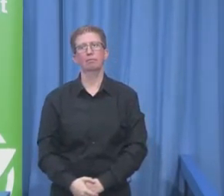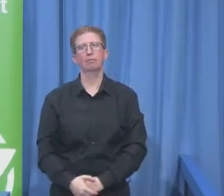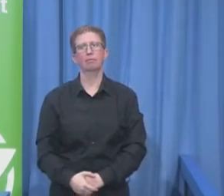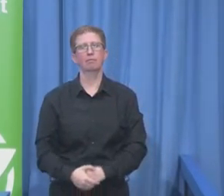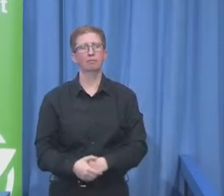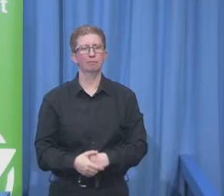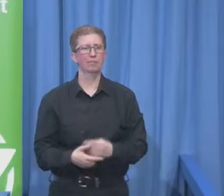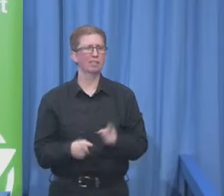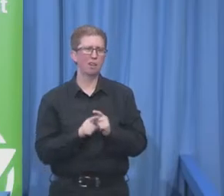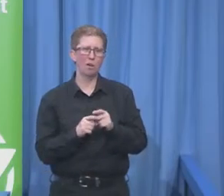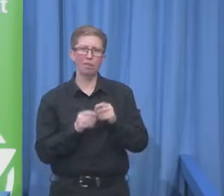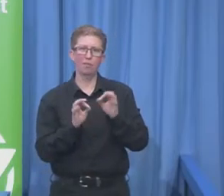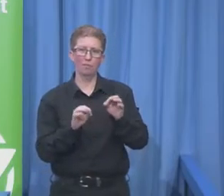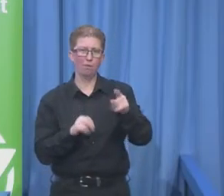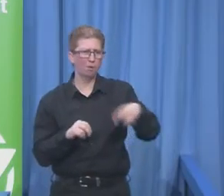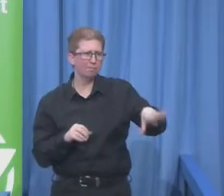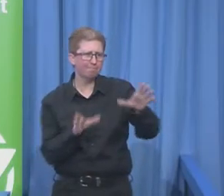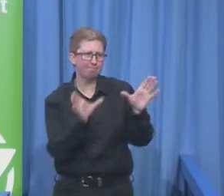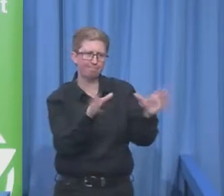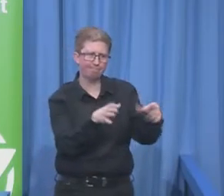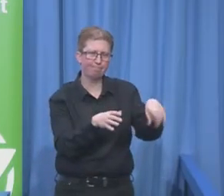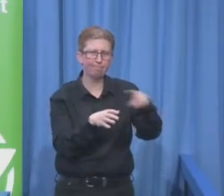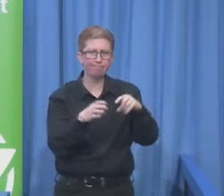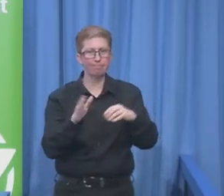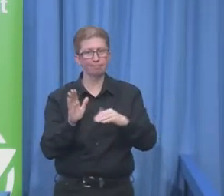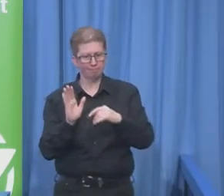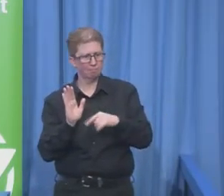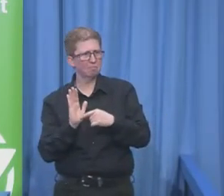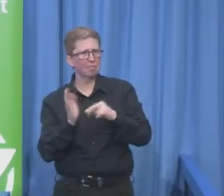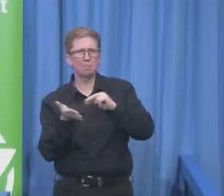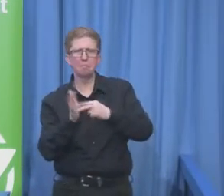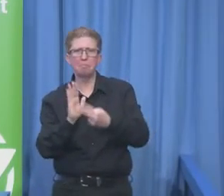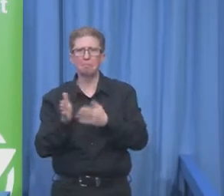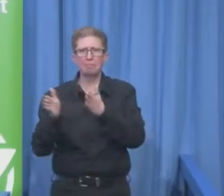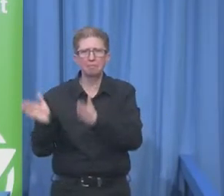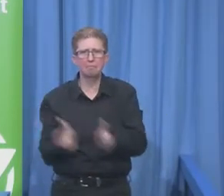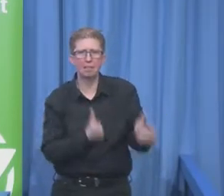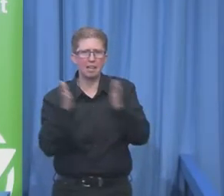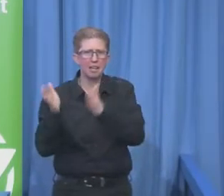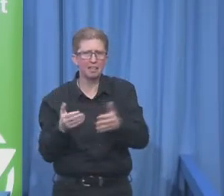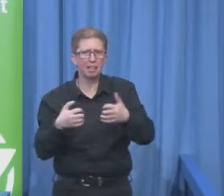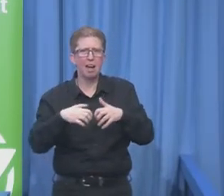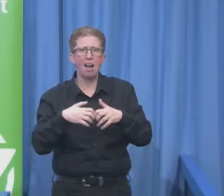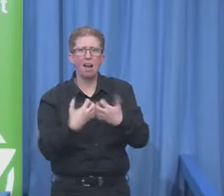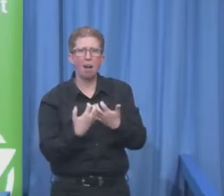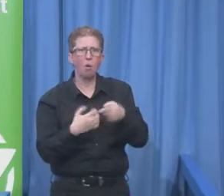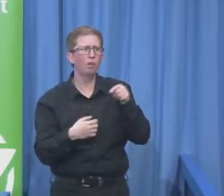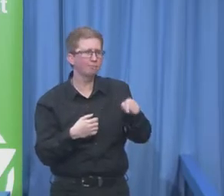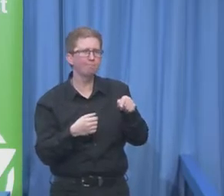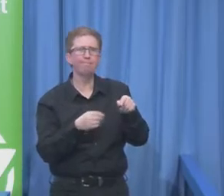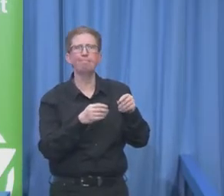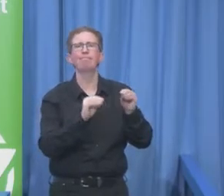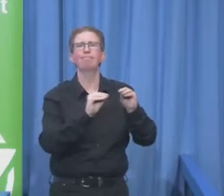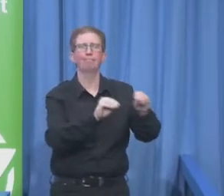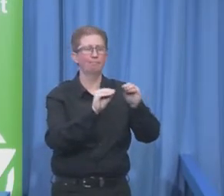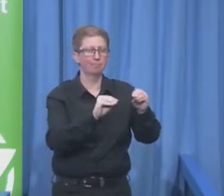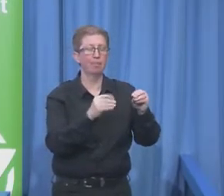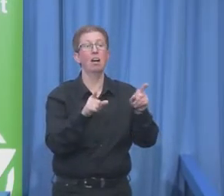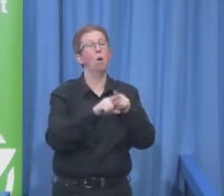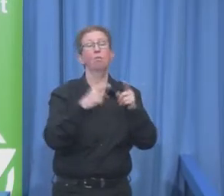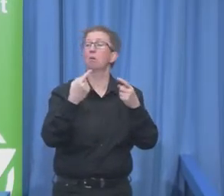come in from the company. There is complete ownership from the company, which is the good part of the model,